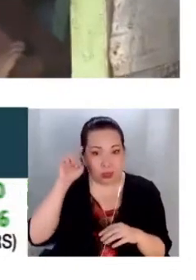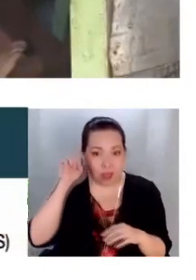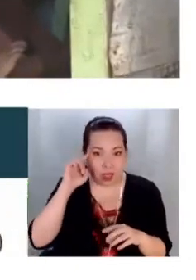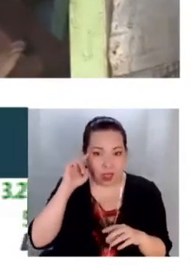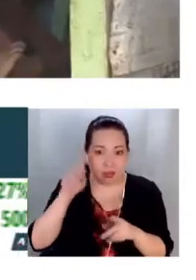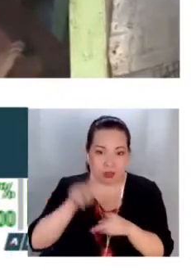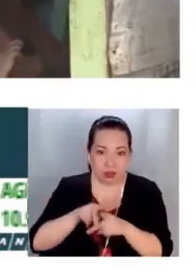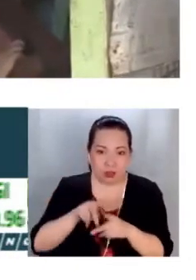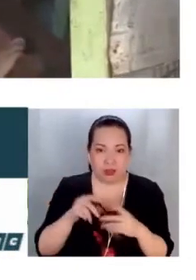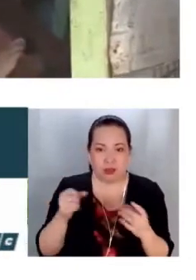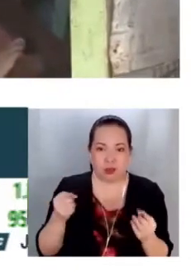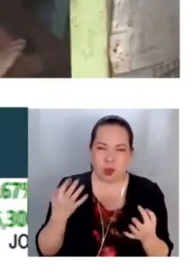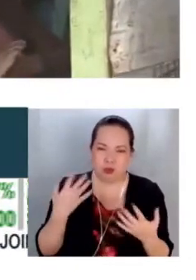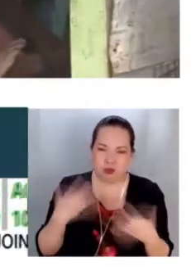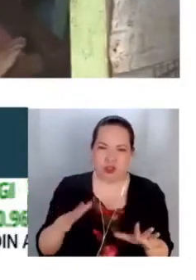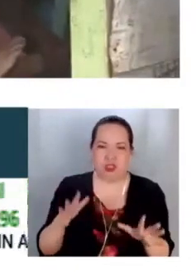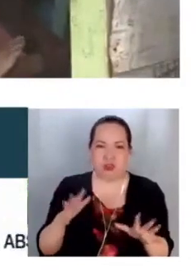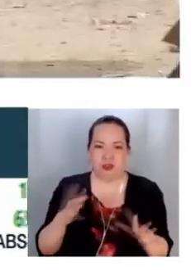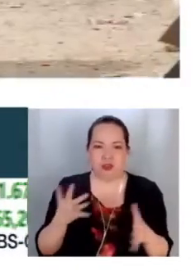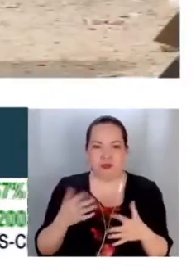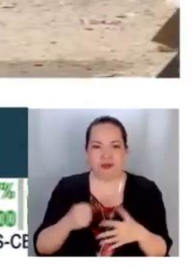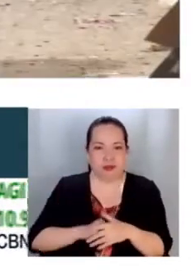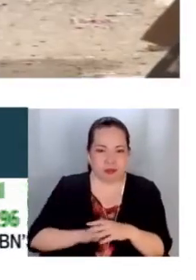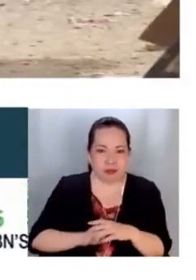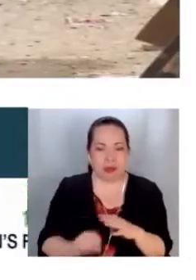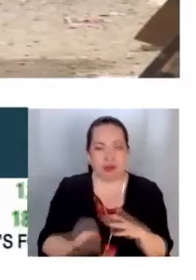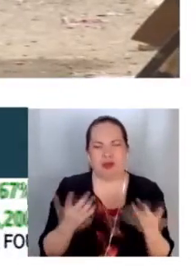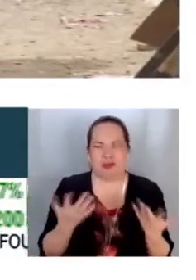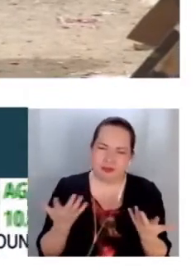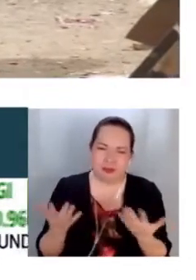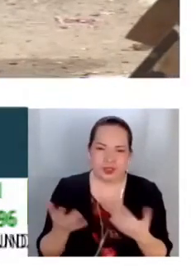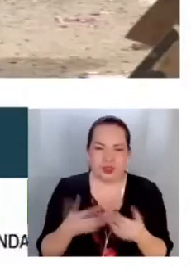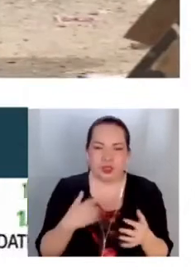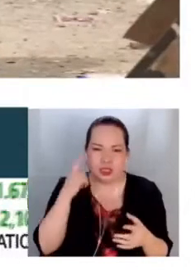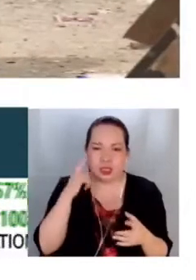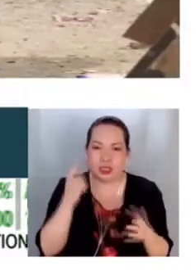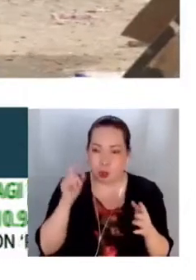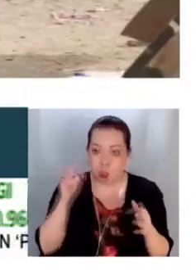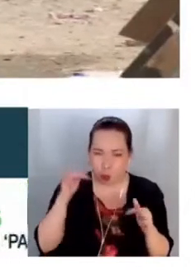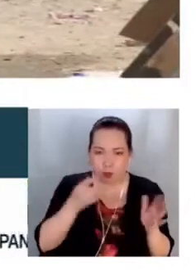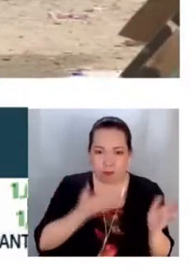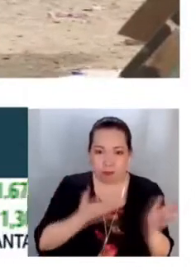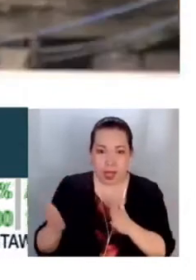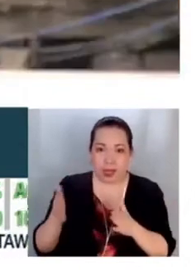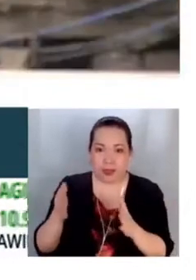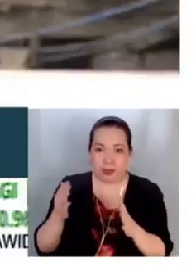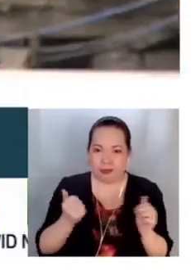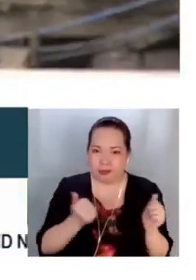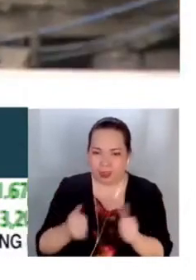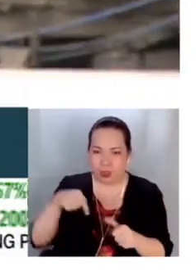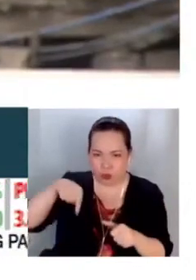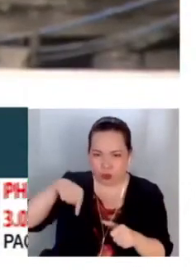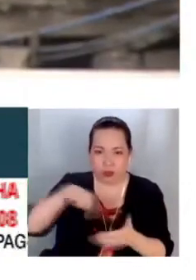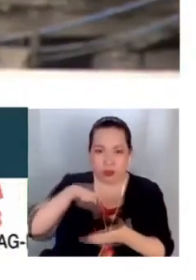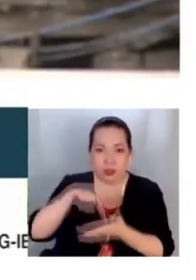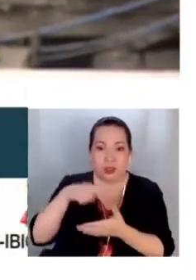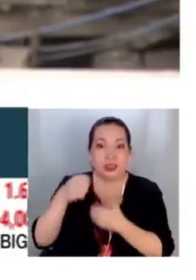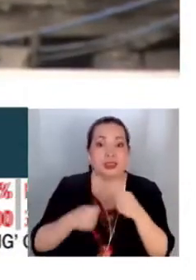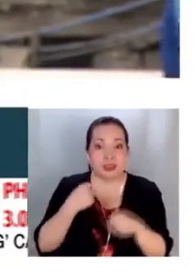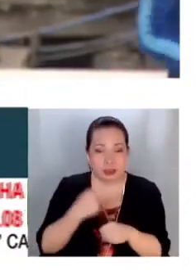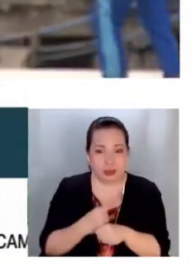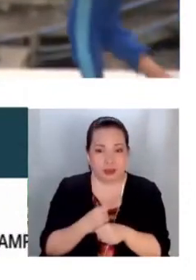such. So those are things that we hope to put in place within the year. But definitely, we will